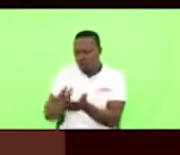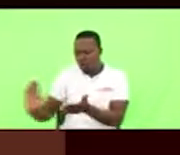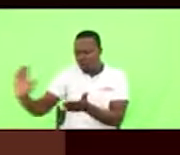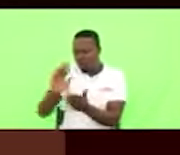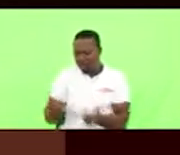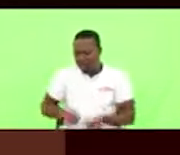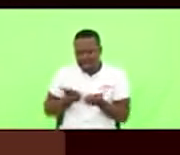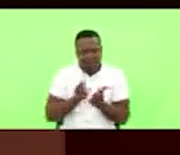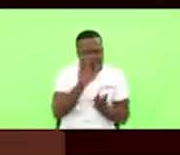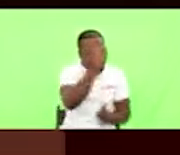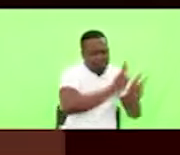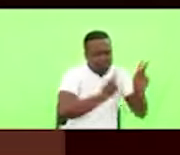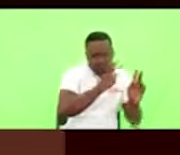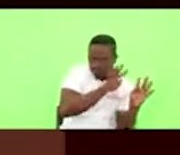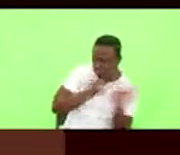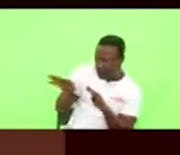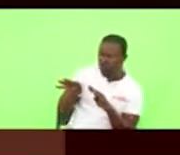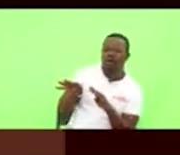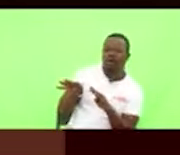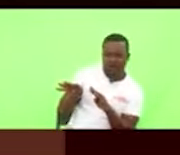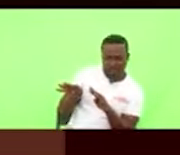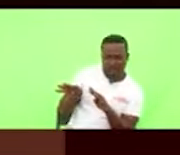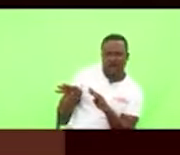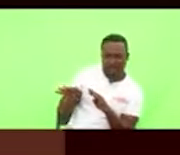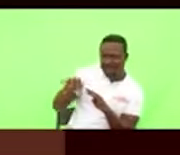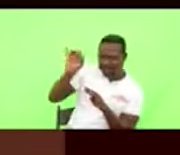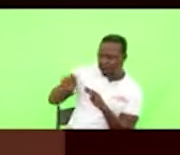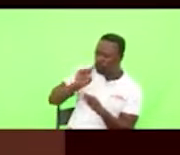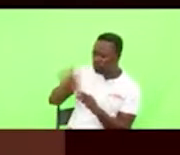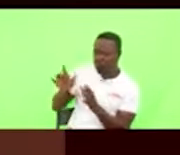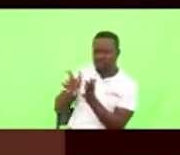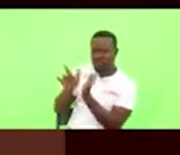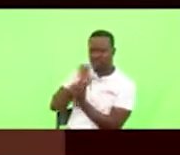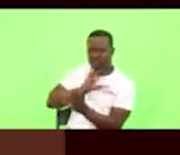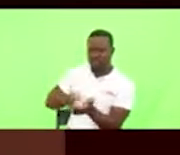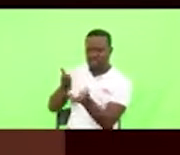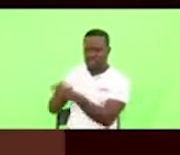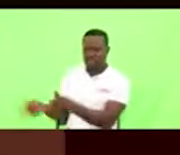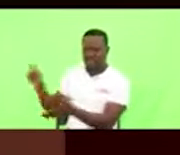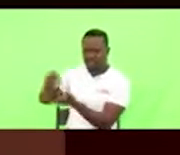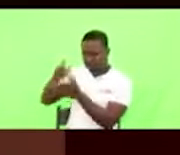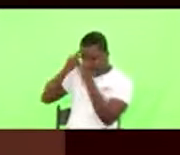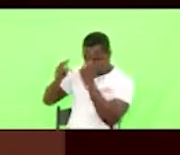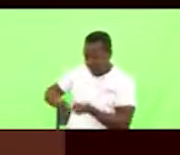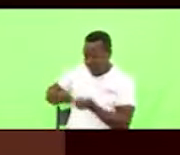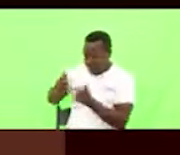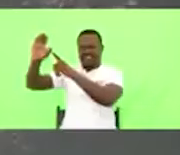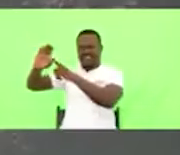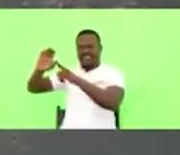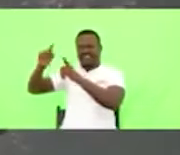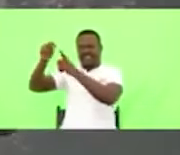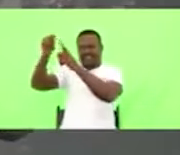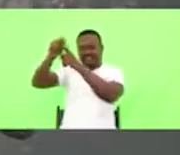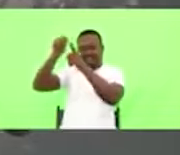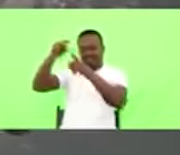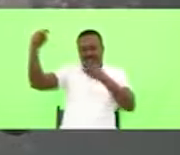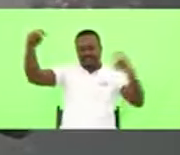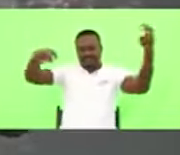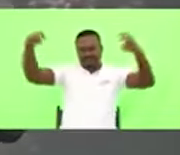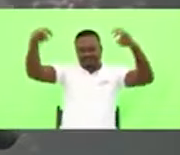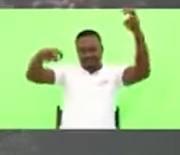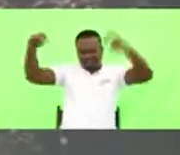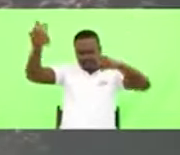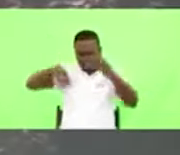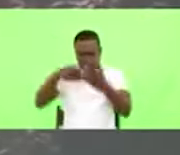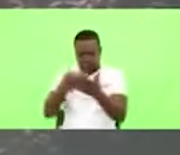whole world that the certain Jesus came to die, he rose again, is up there with the Father on the face of the